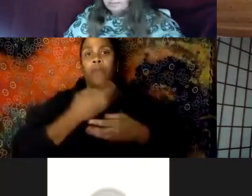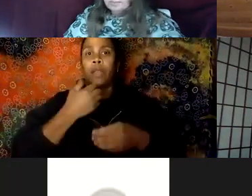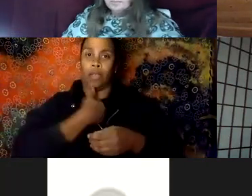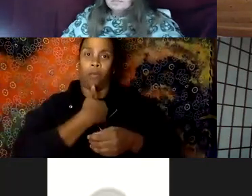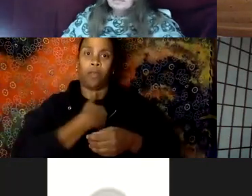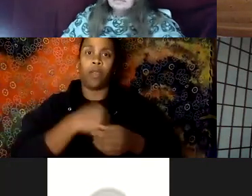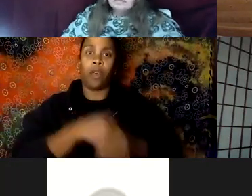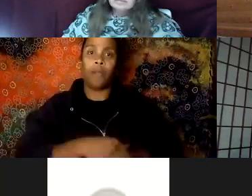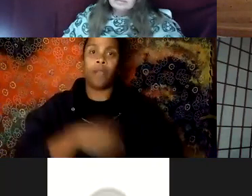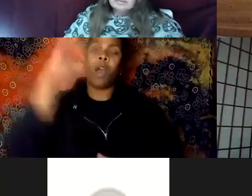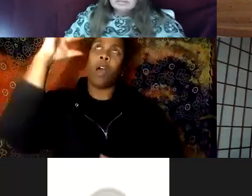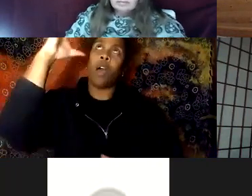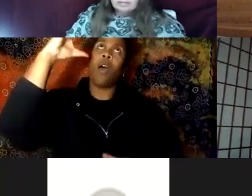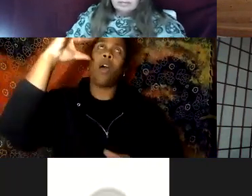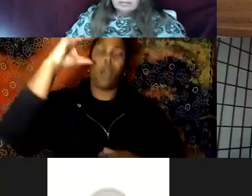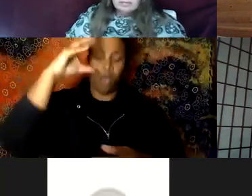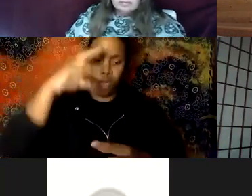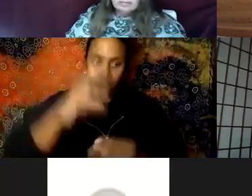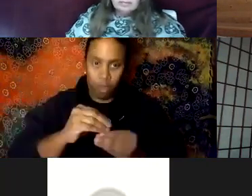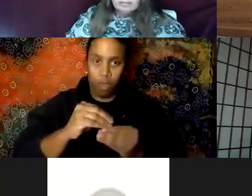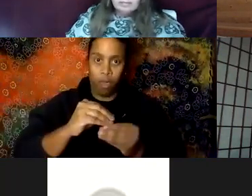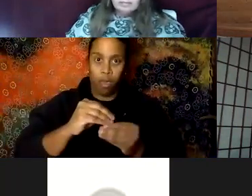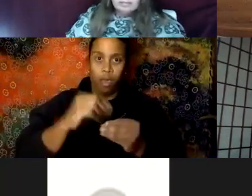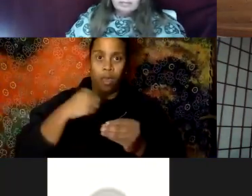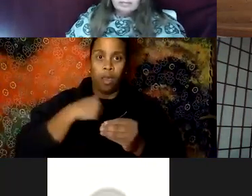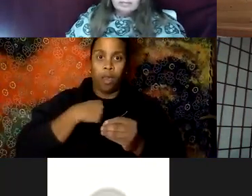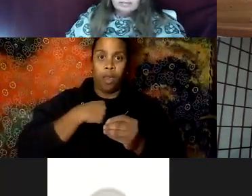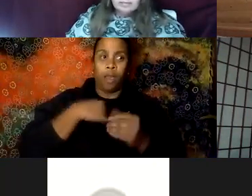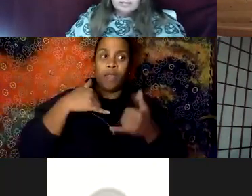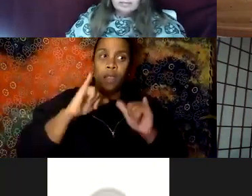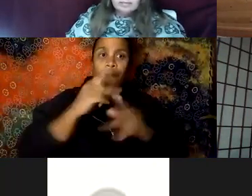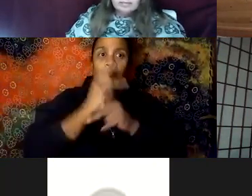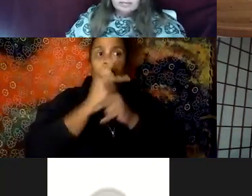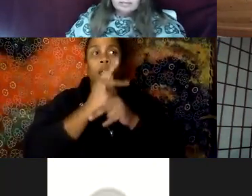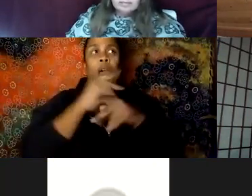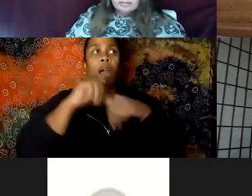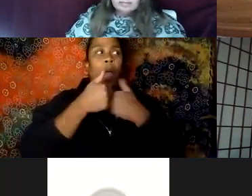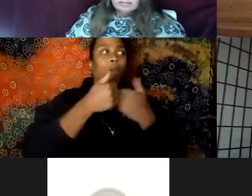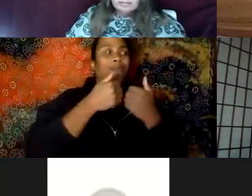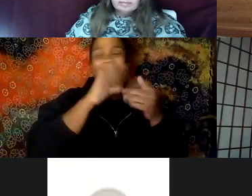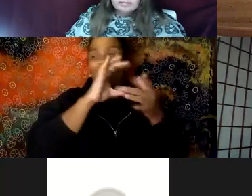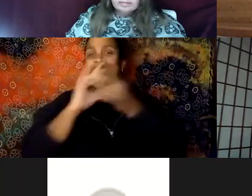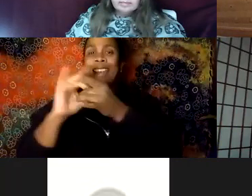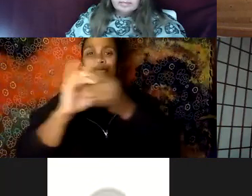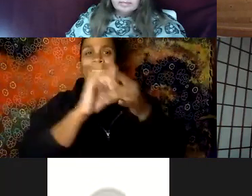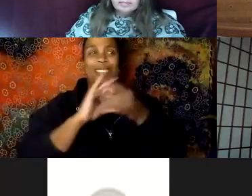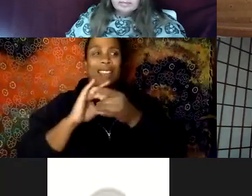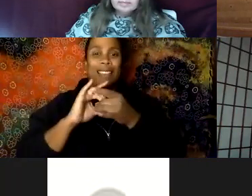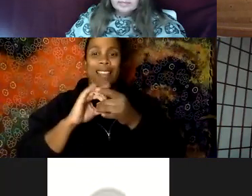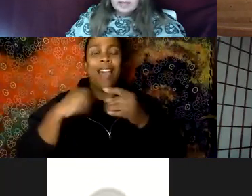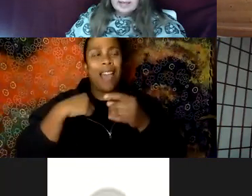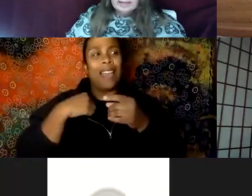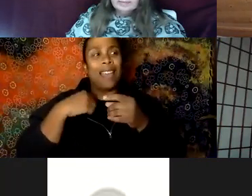and I'm still opening to all the ways that I connect. I know doing these events and being around so many practitioners, I'm keep opening more and more and